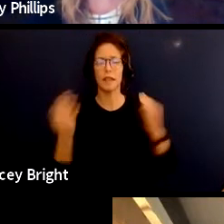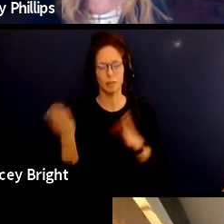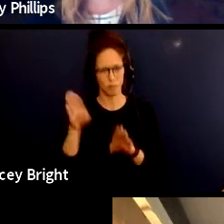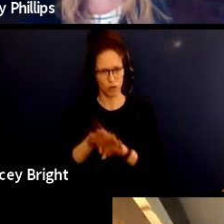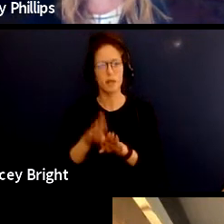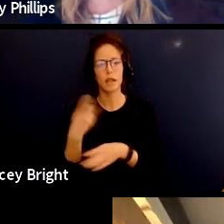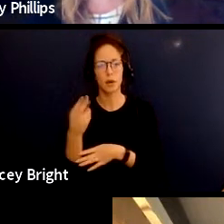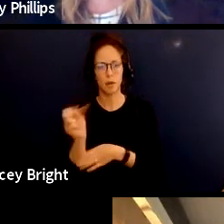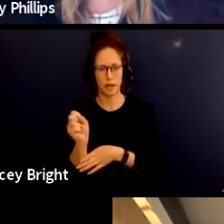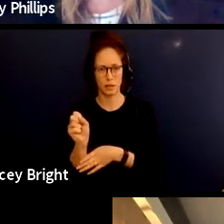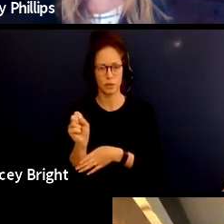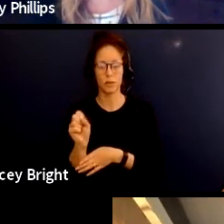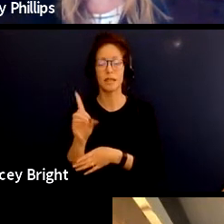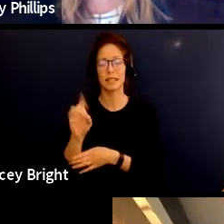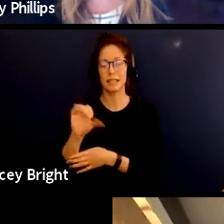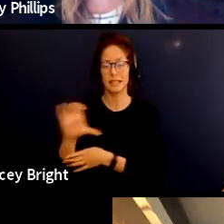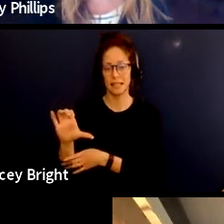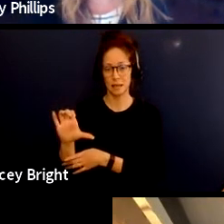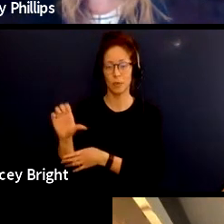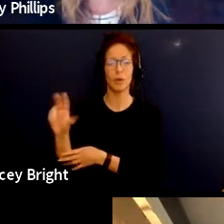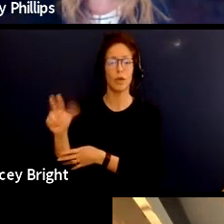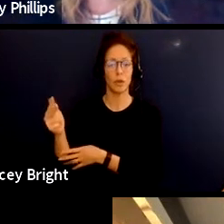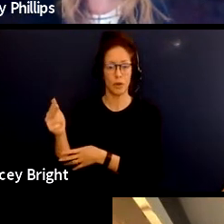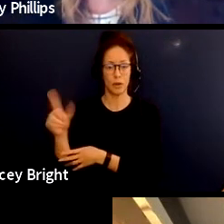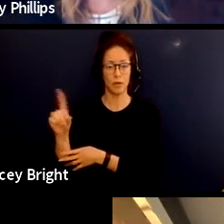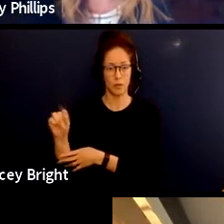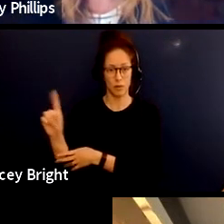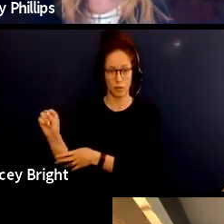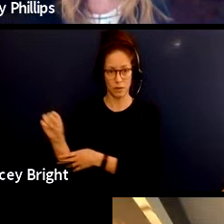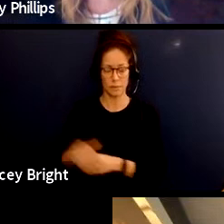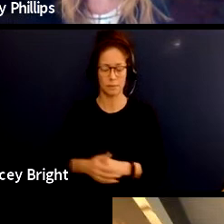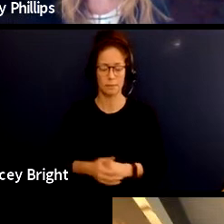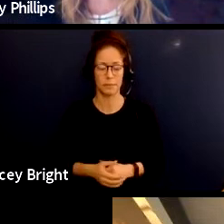schools as of December 3rd, 2020.